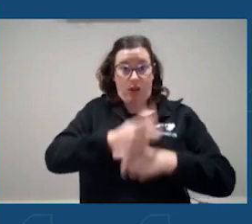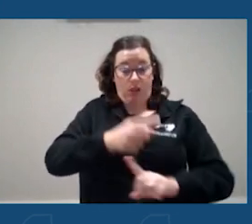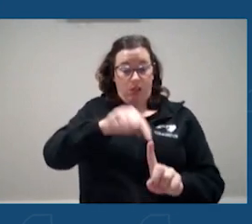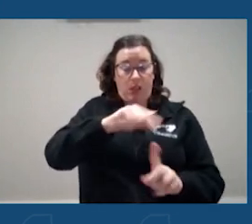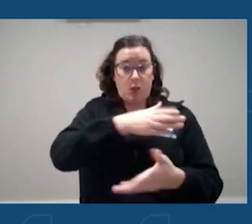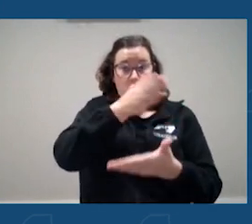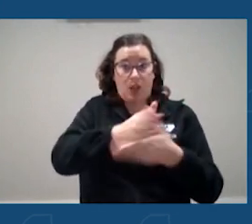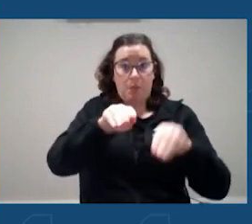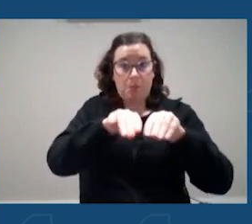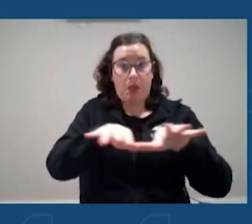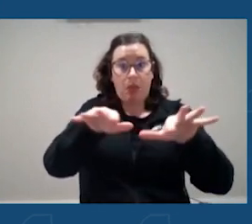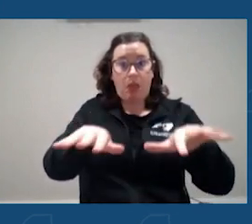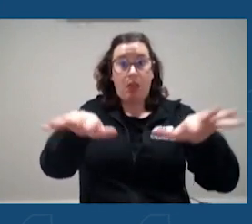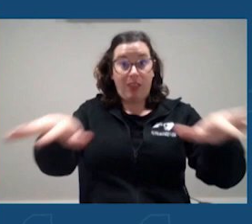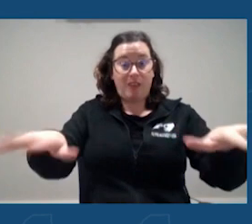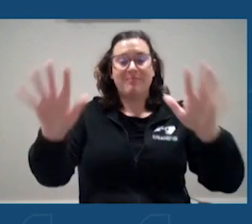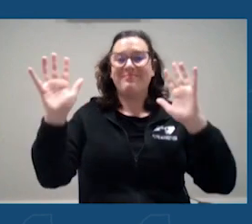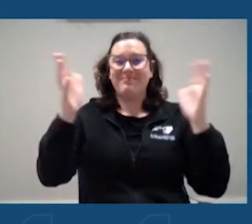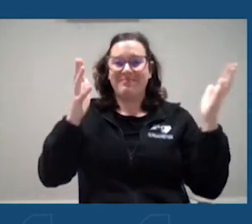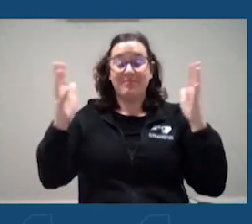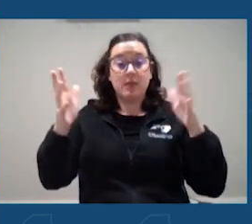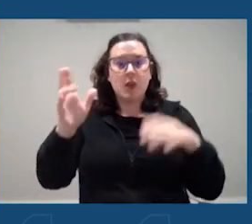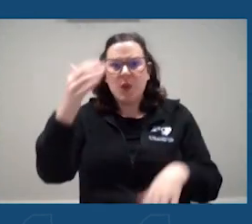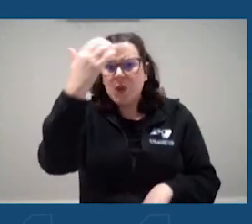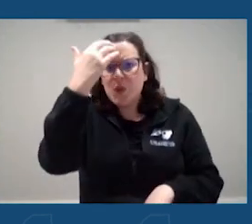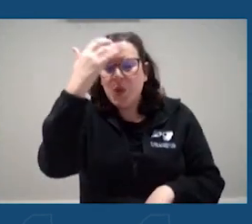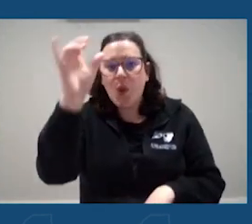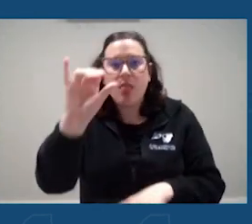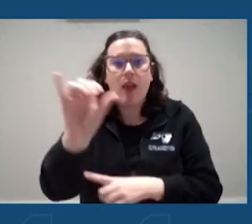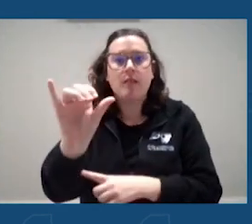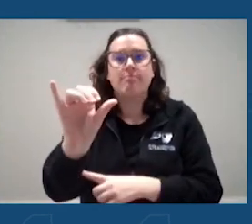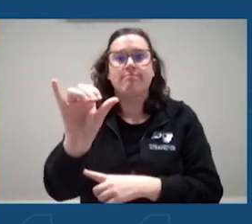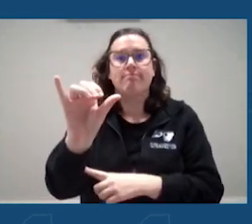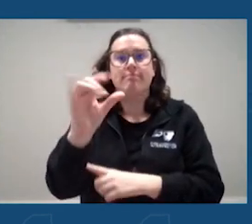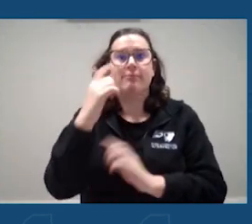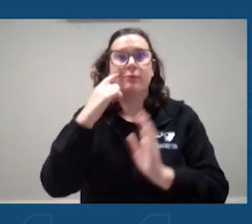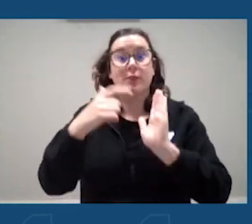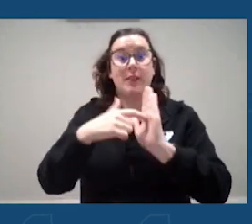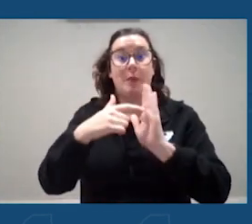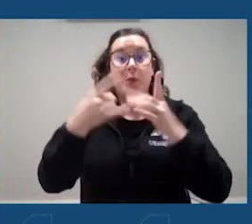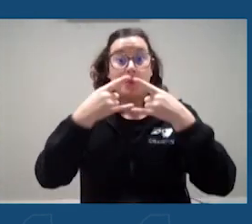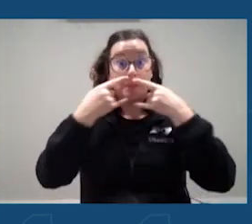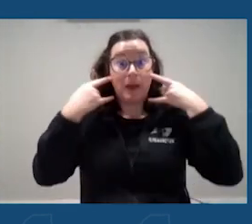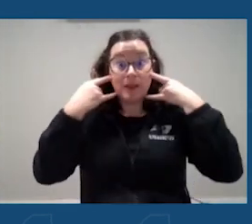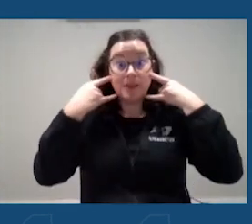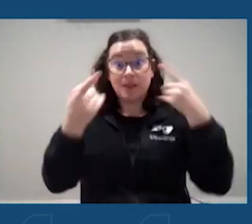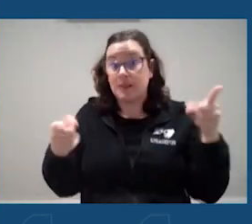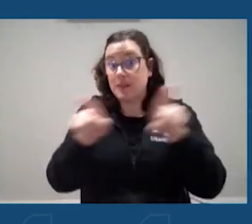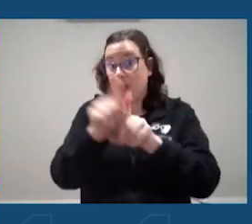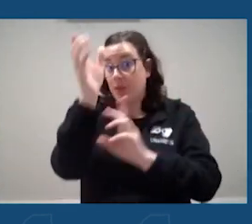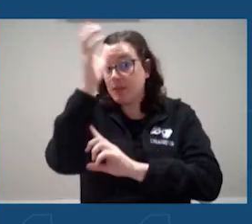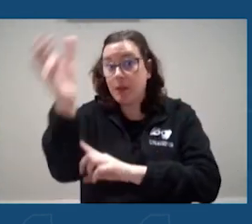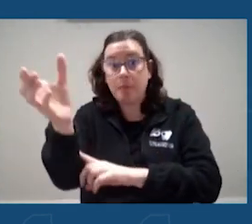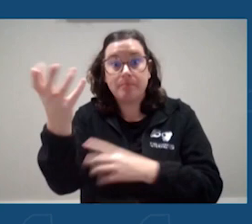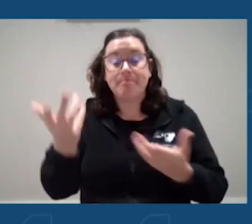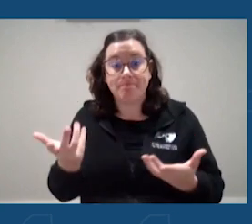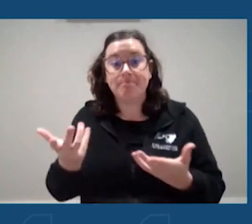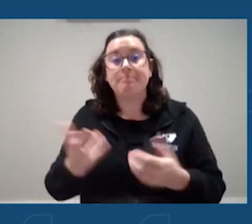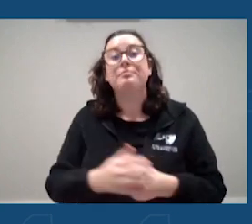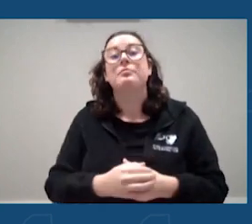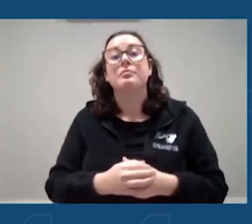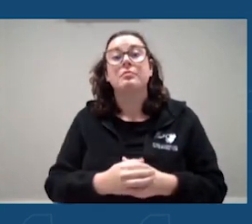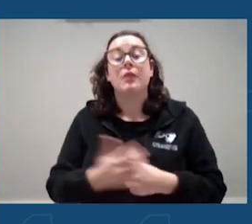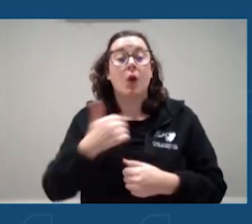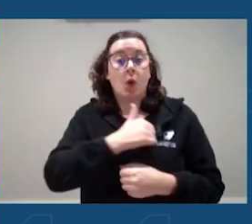like, okay, it's kind of like putting on your mask, right? It's kind of like putting on the mask. So we know